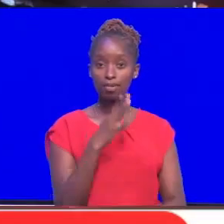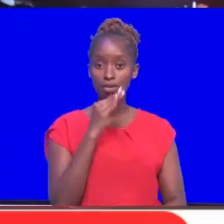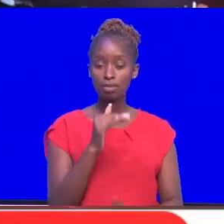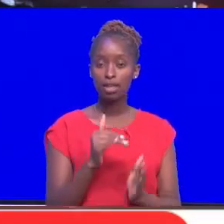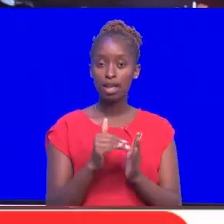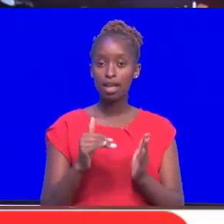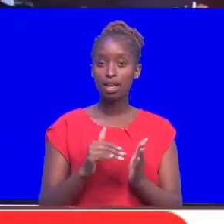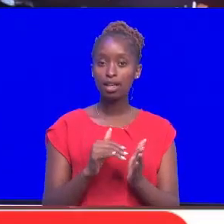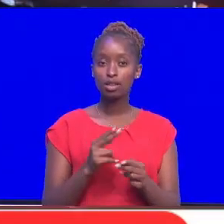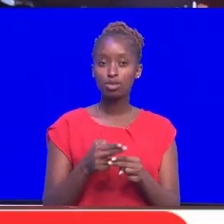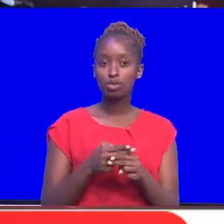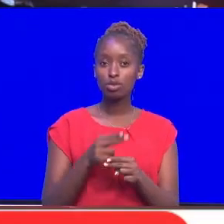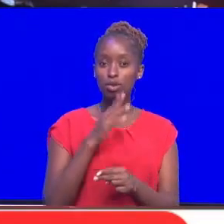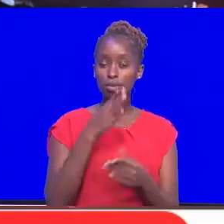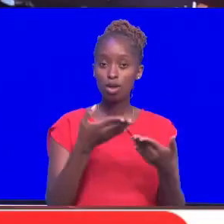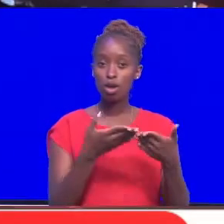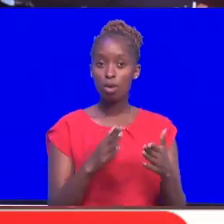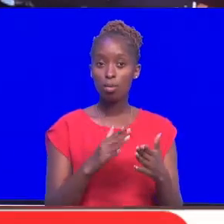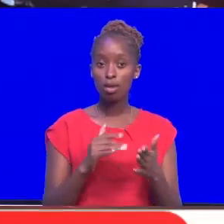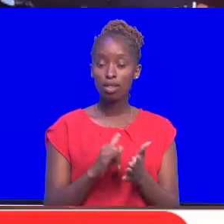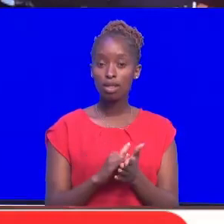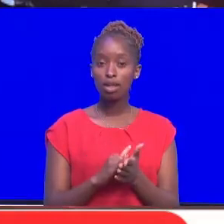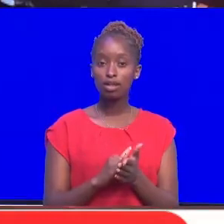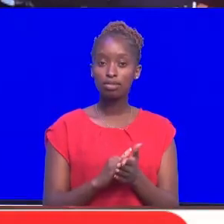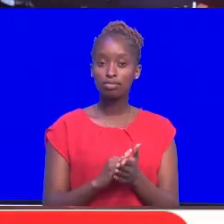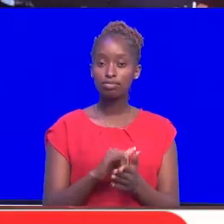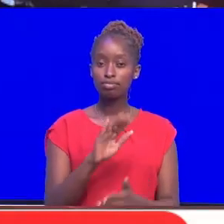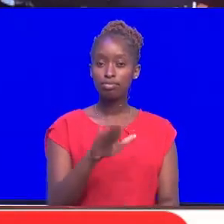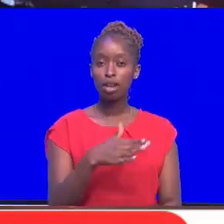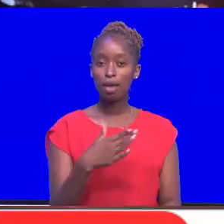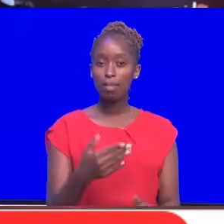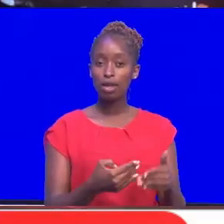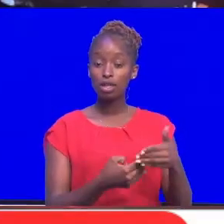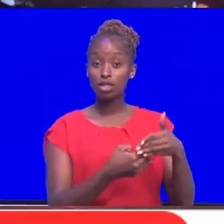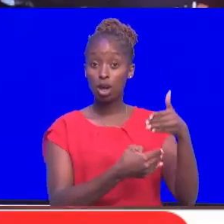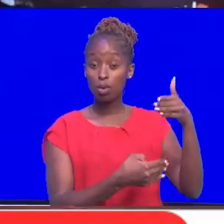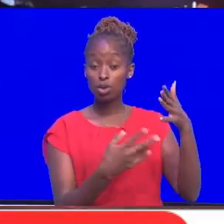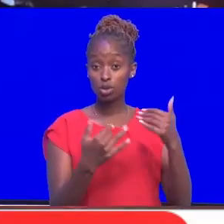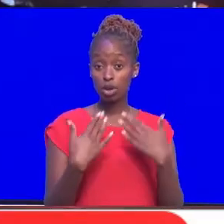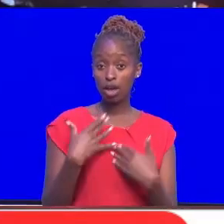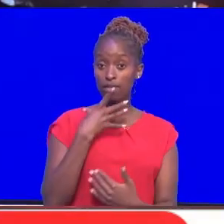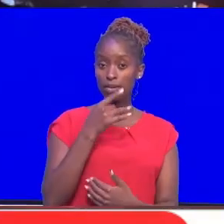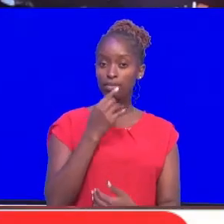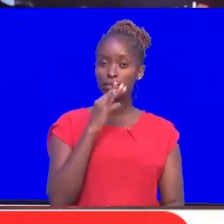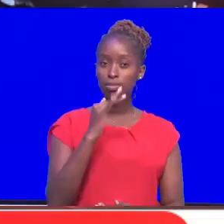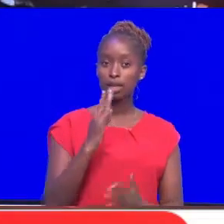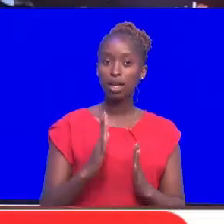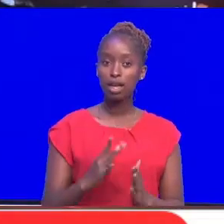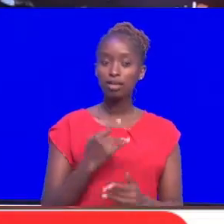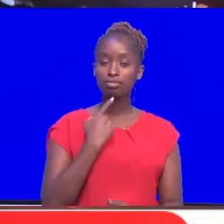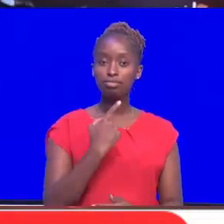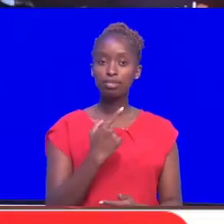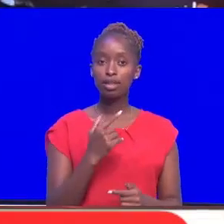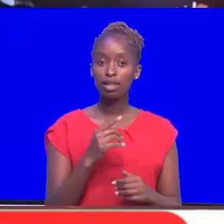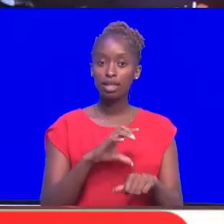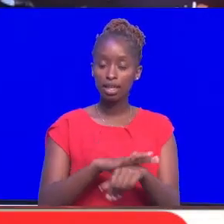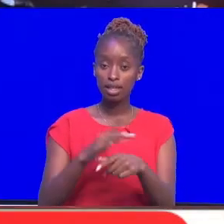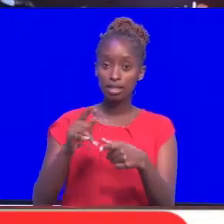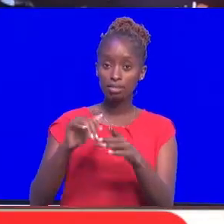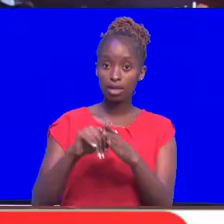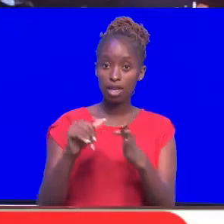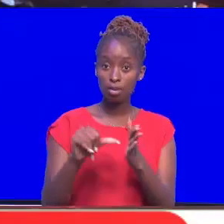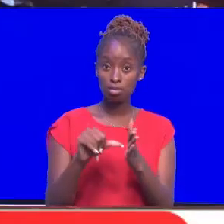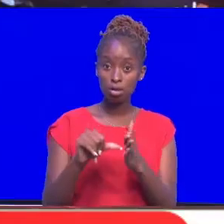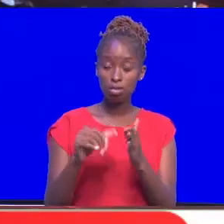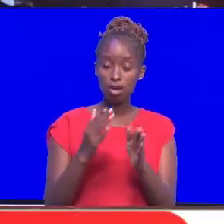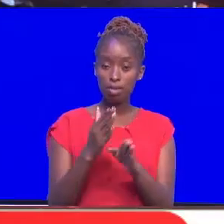the soon-to-be-opened Bunge Towers. Speaker Wetangula stated the MPs might find themselves before the Powers and Privileges